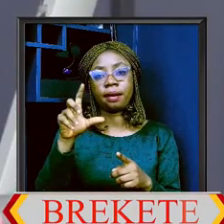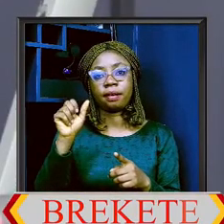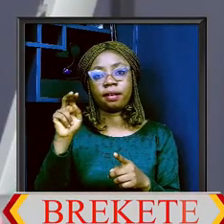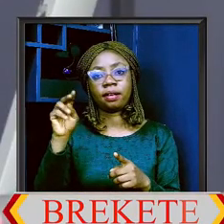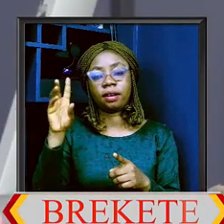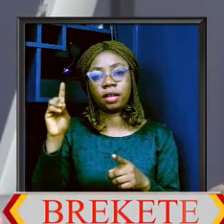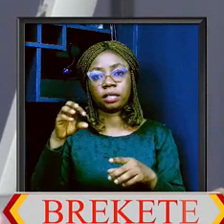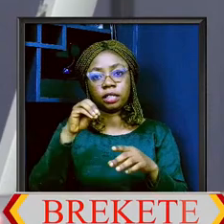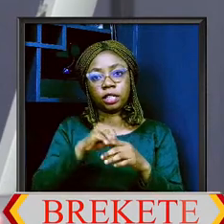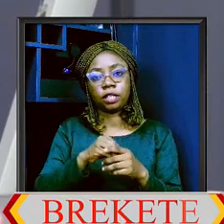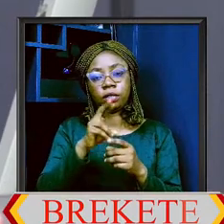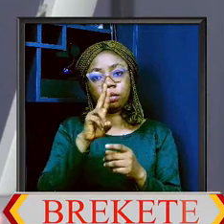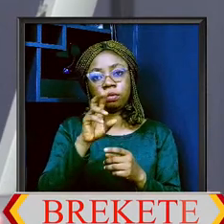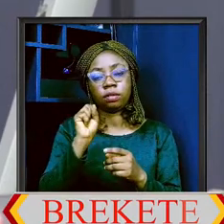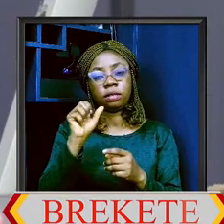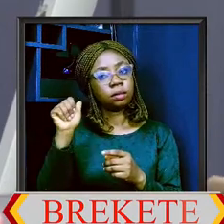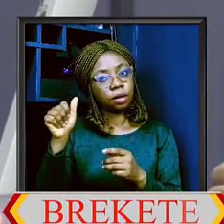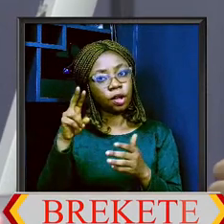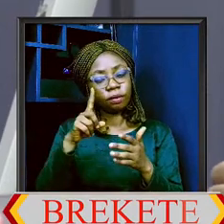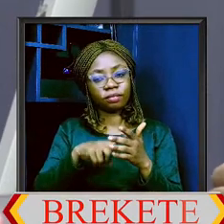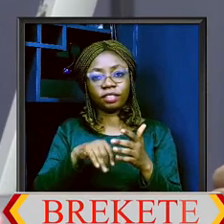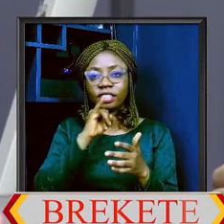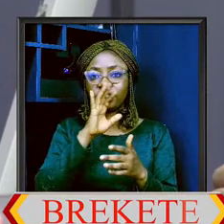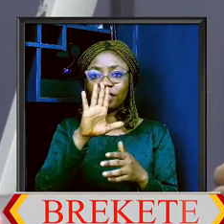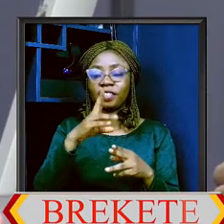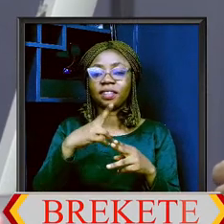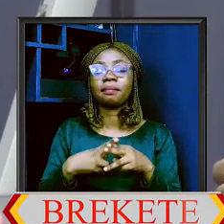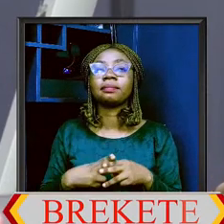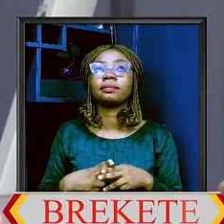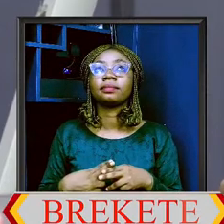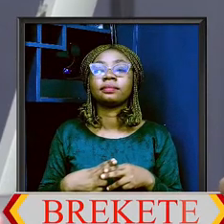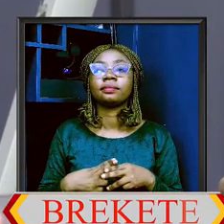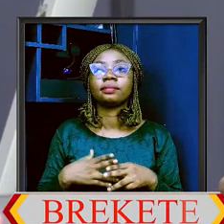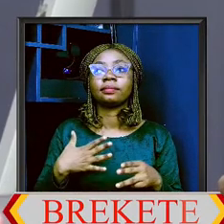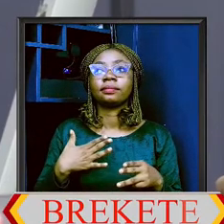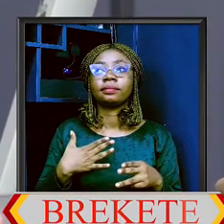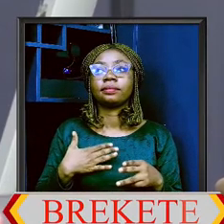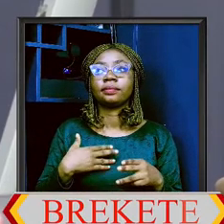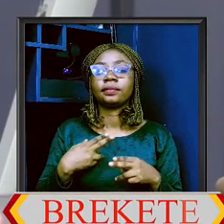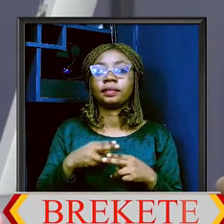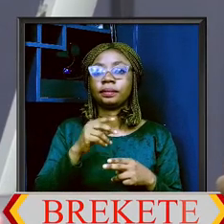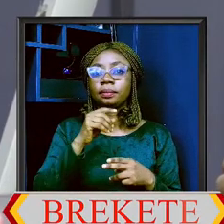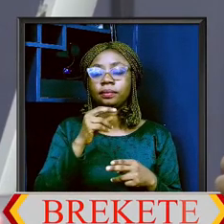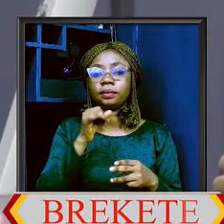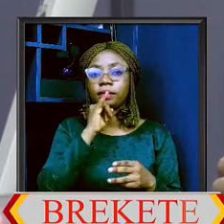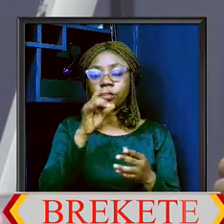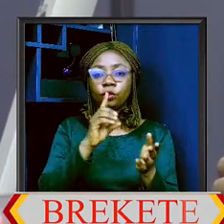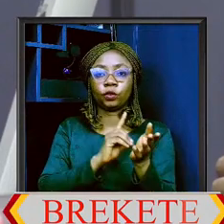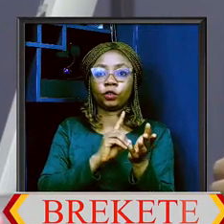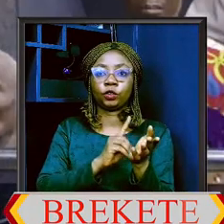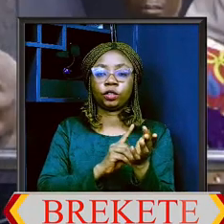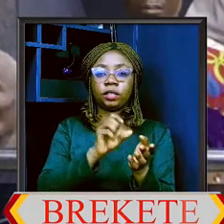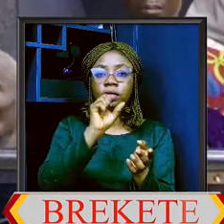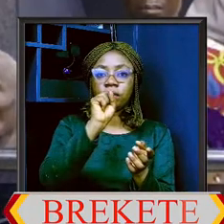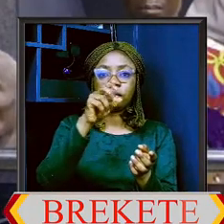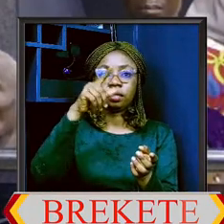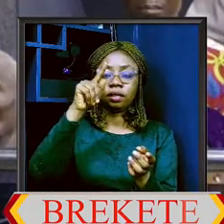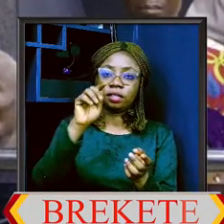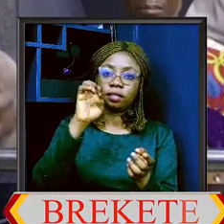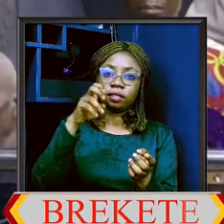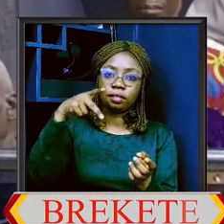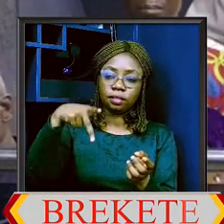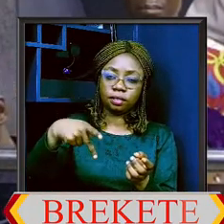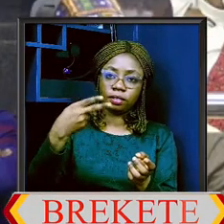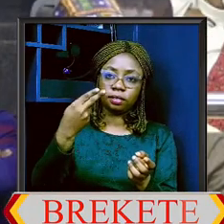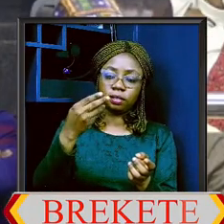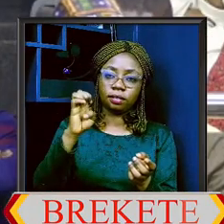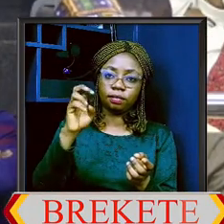you from Maryland USA what be your name sir my name is Dr steeven ala Dr Steven